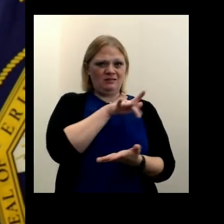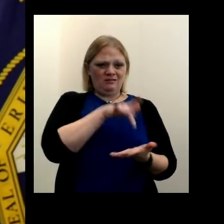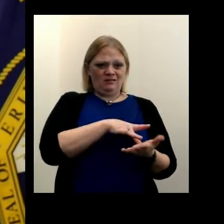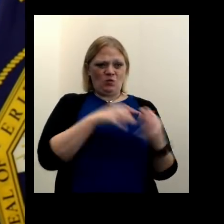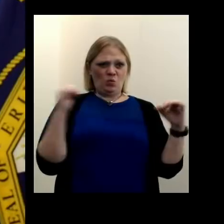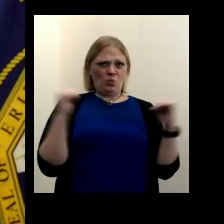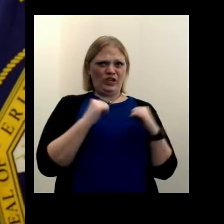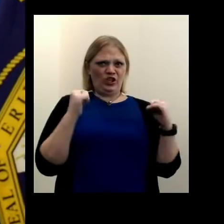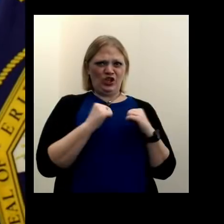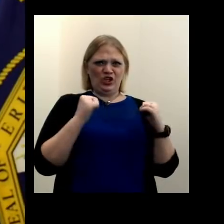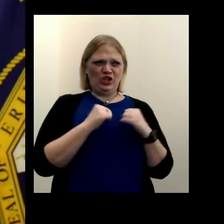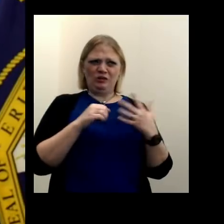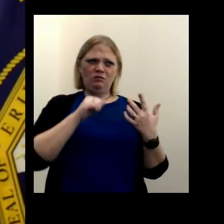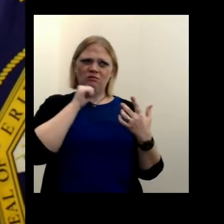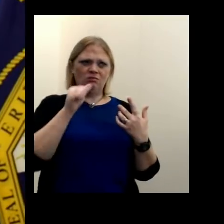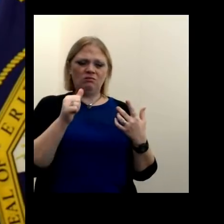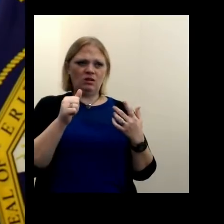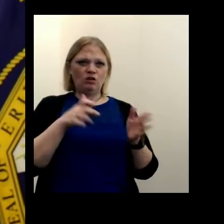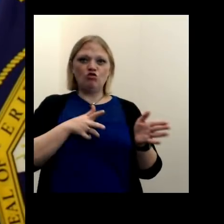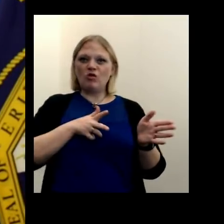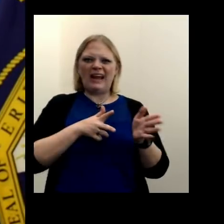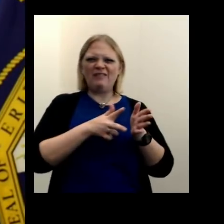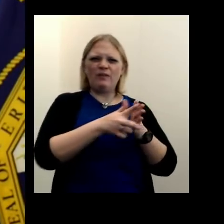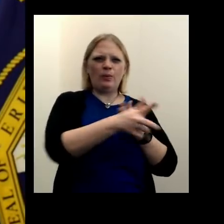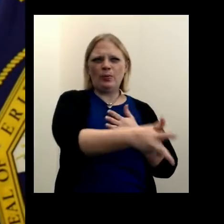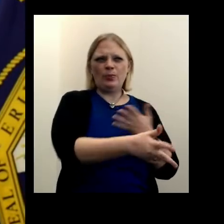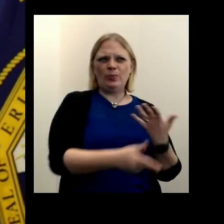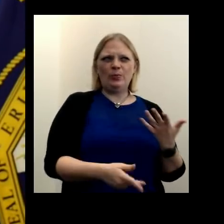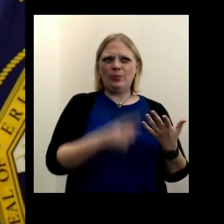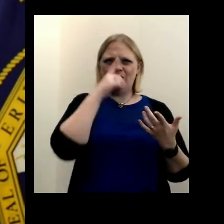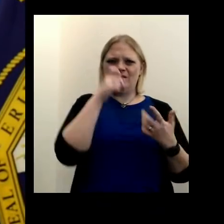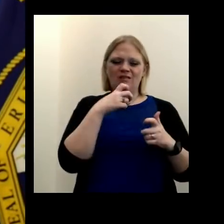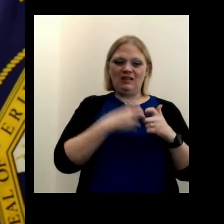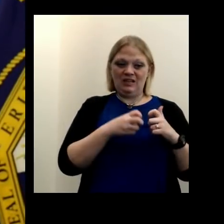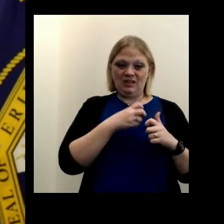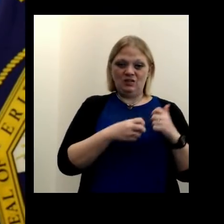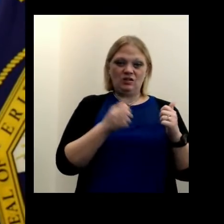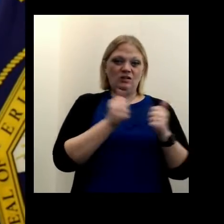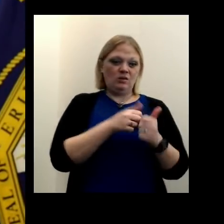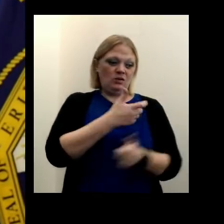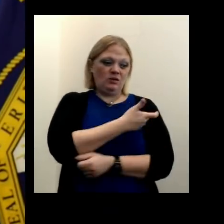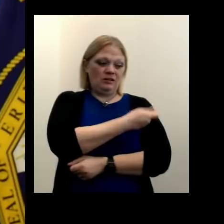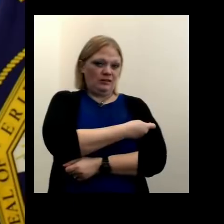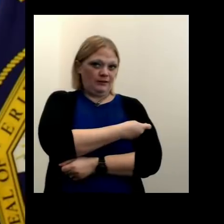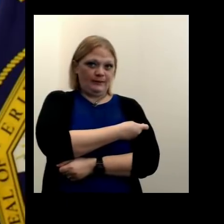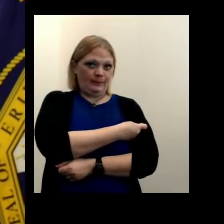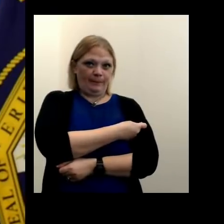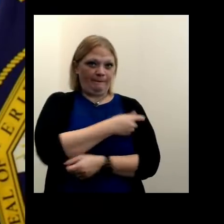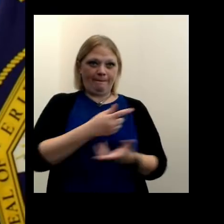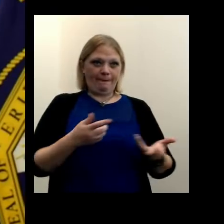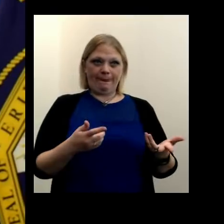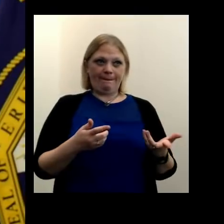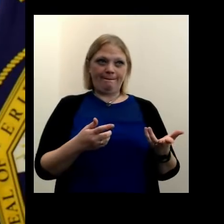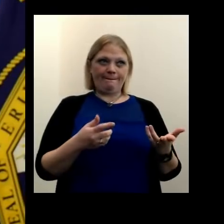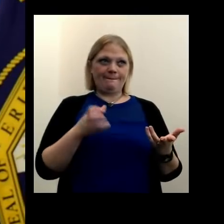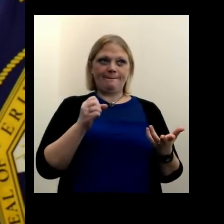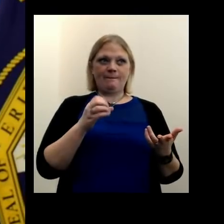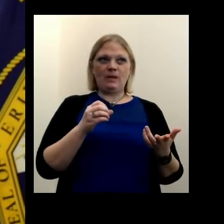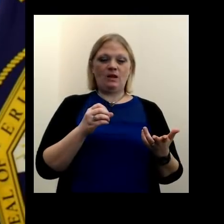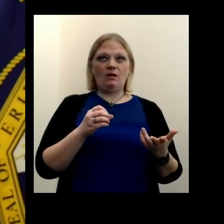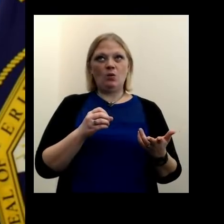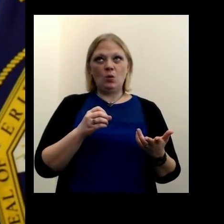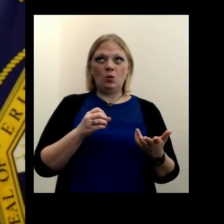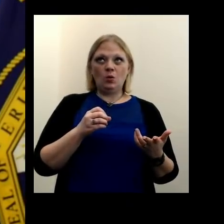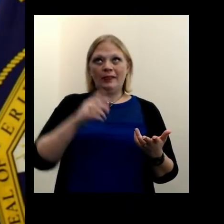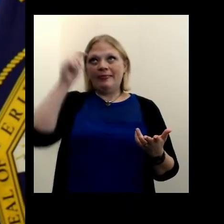not going to be doing this in a drive-through clinic, so to speak, because of the issues associated with the vaccination. So this will not be where you could